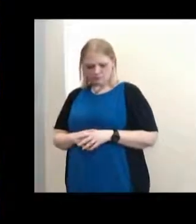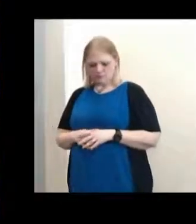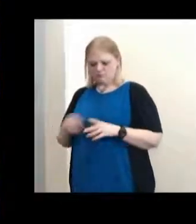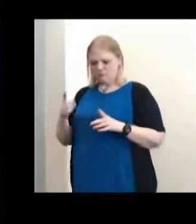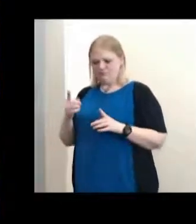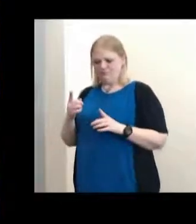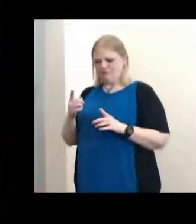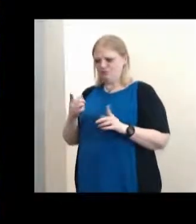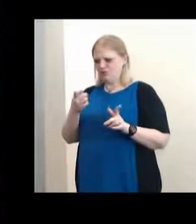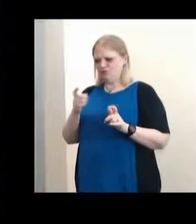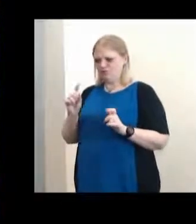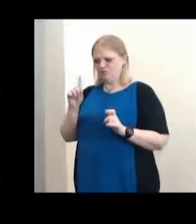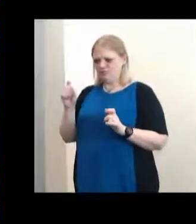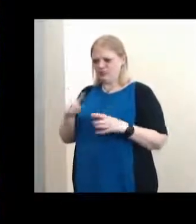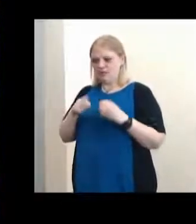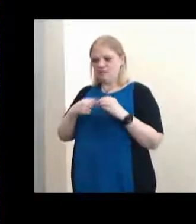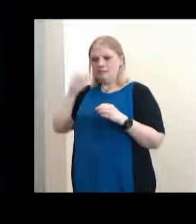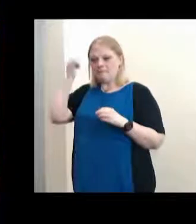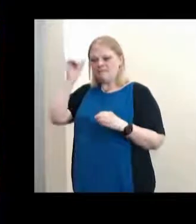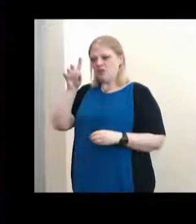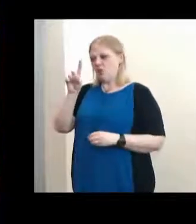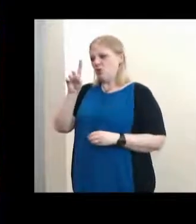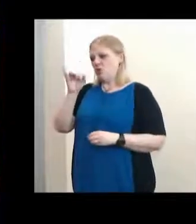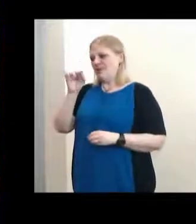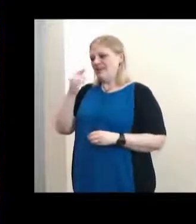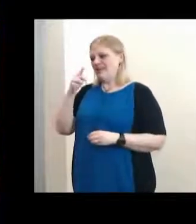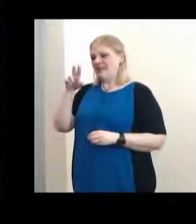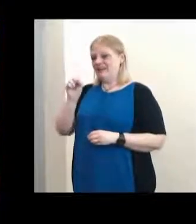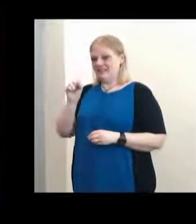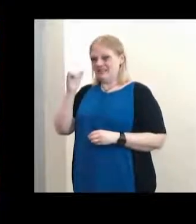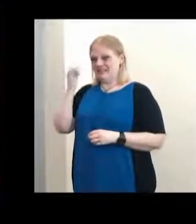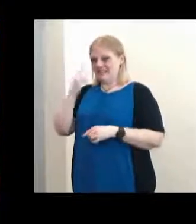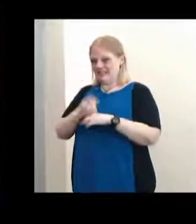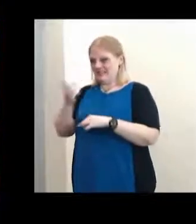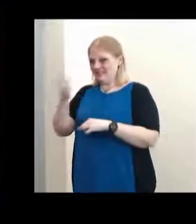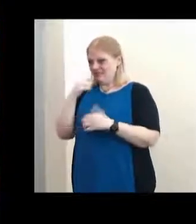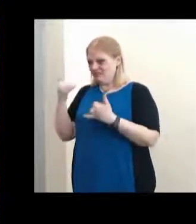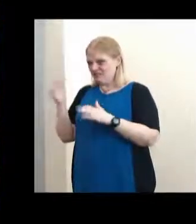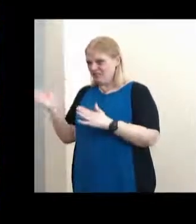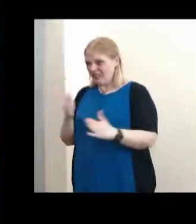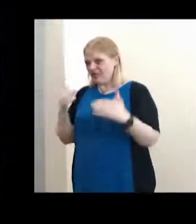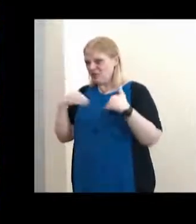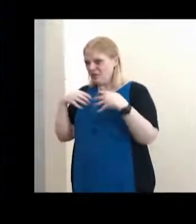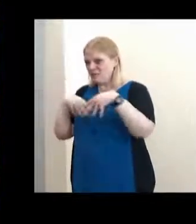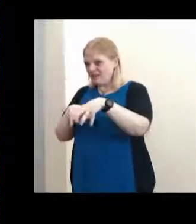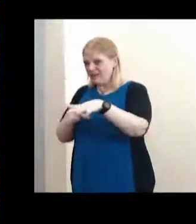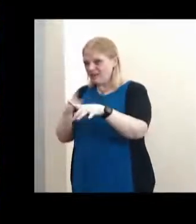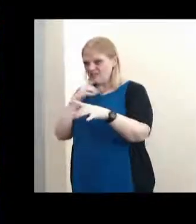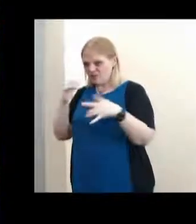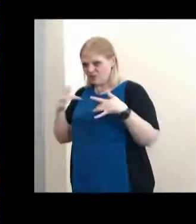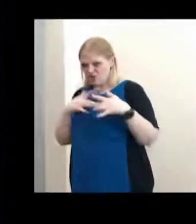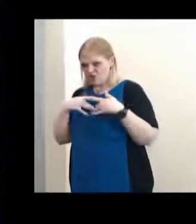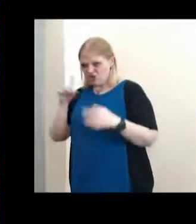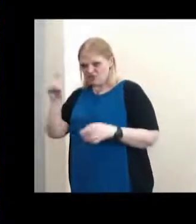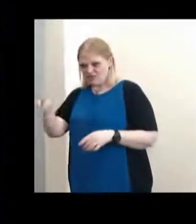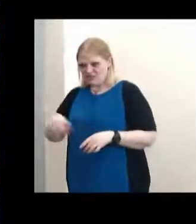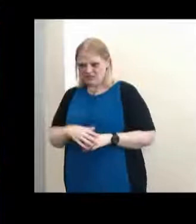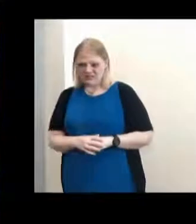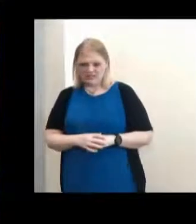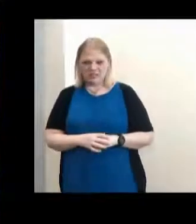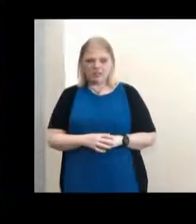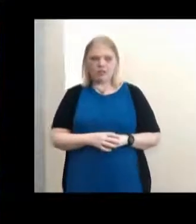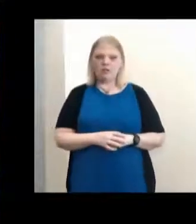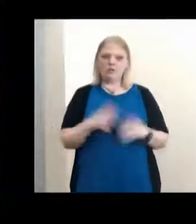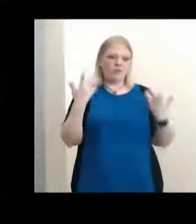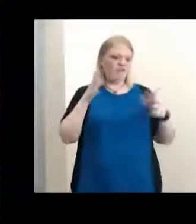question regarding Buffalo Dingus Day. Organizers say they are planning to have a Dingus Day parade. Are you concerned about that event?